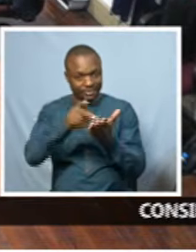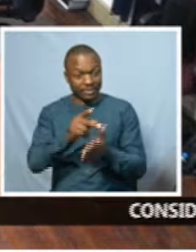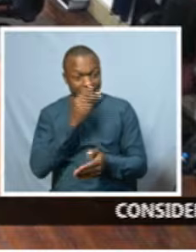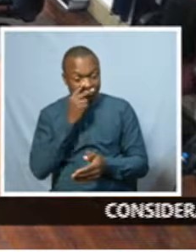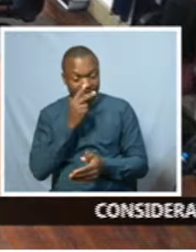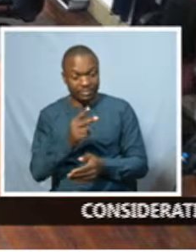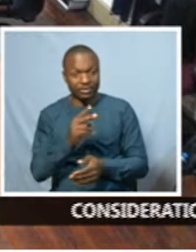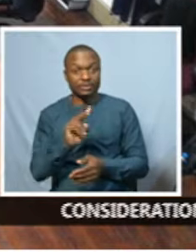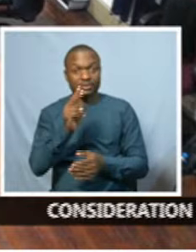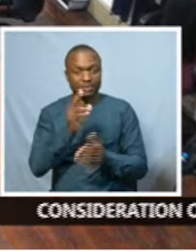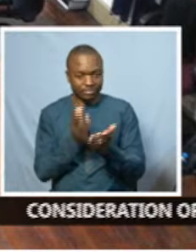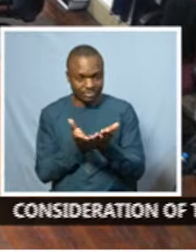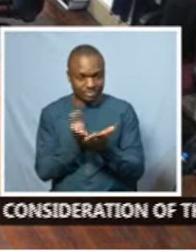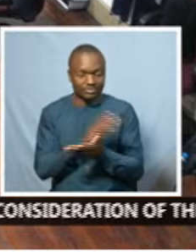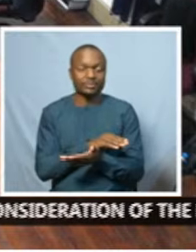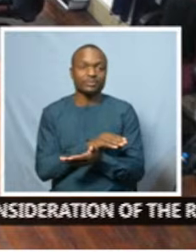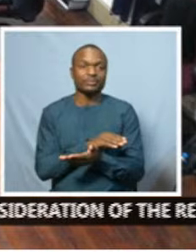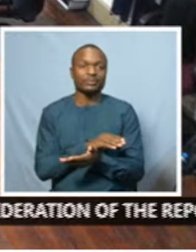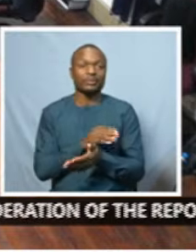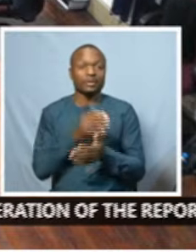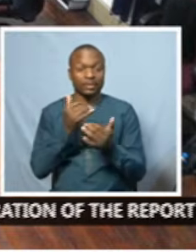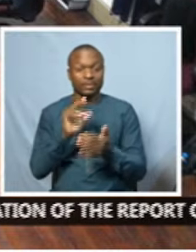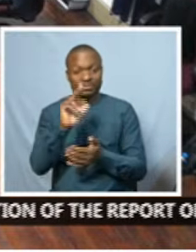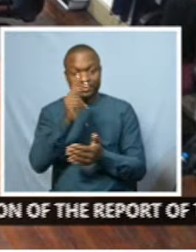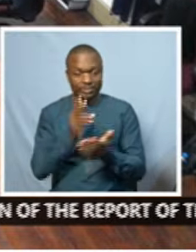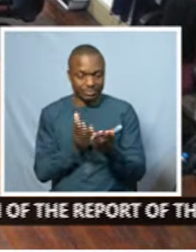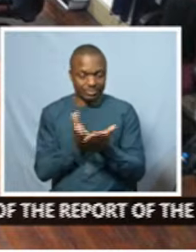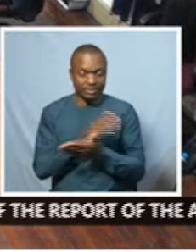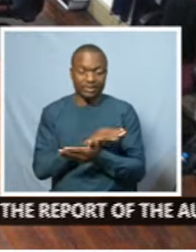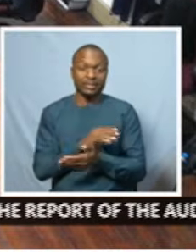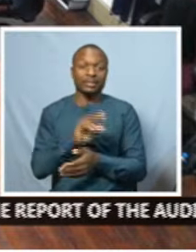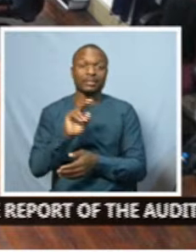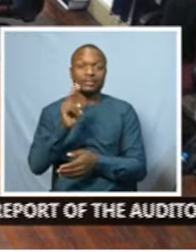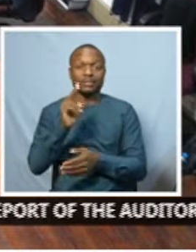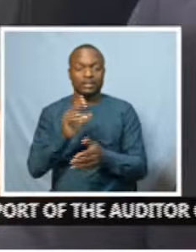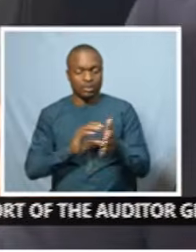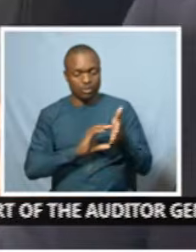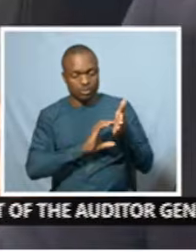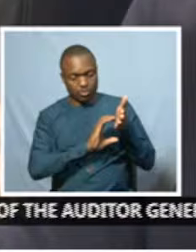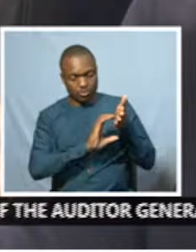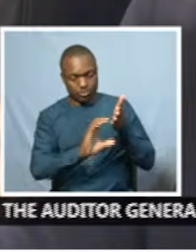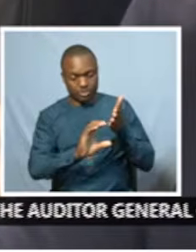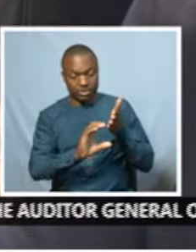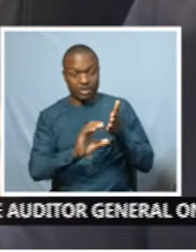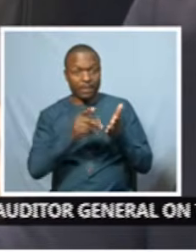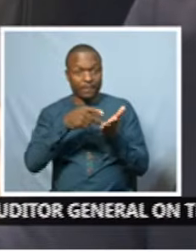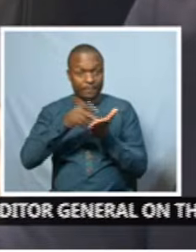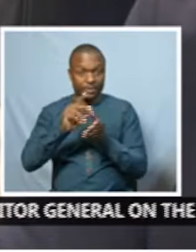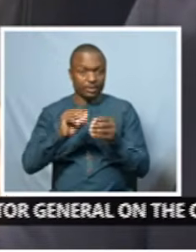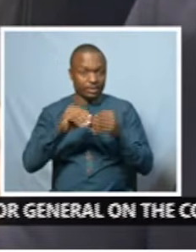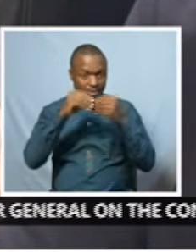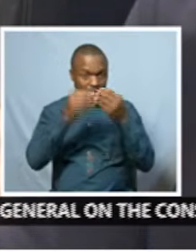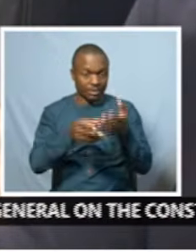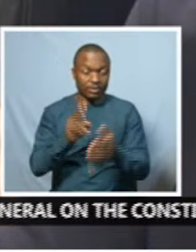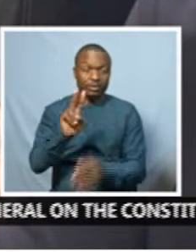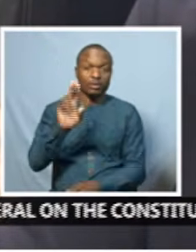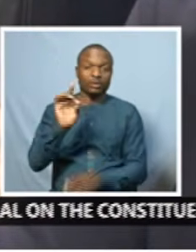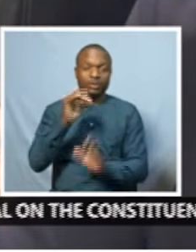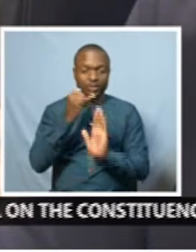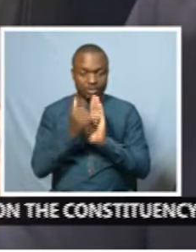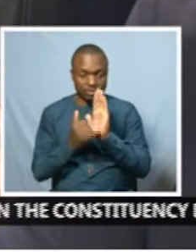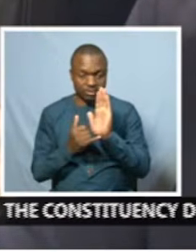on the second page. Now, the third page, the second row, the payment made on 28